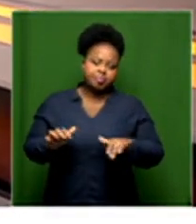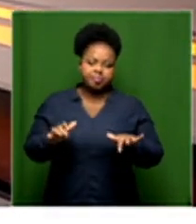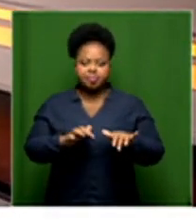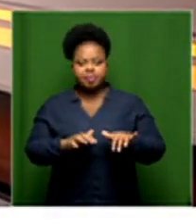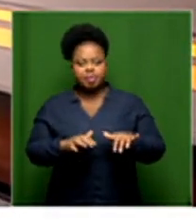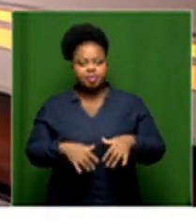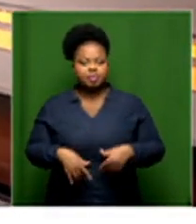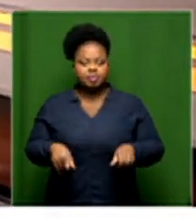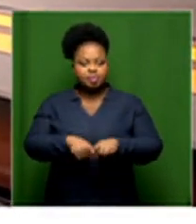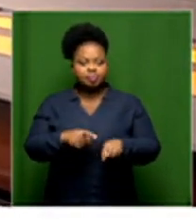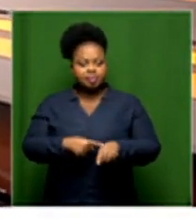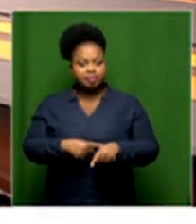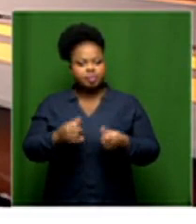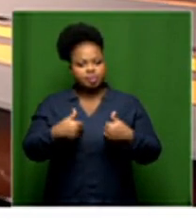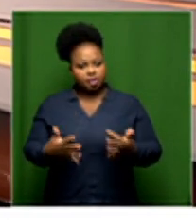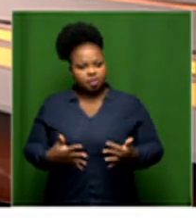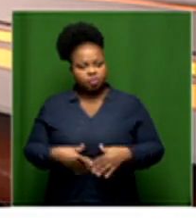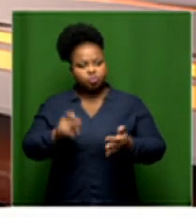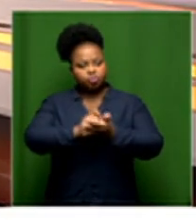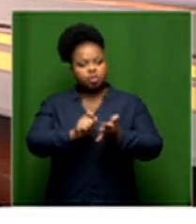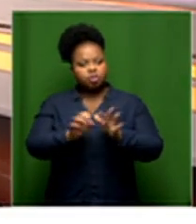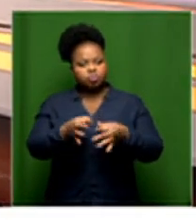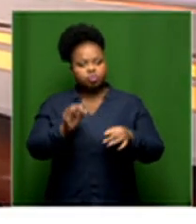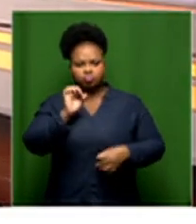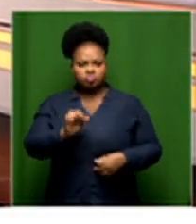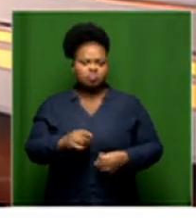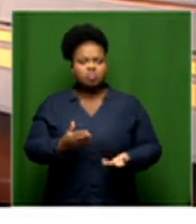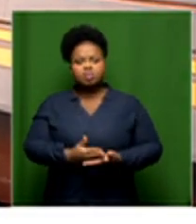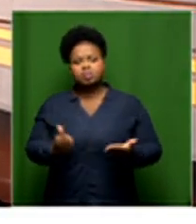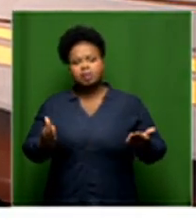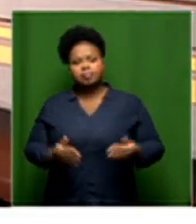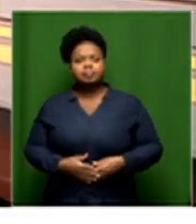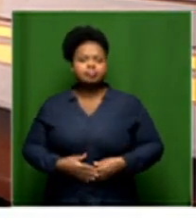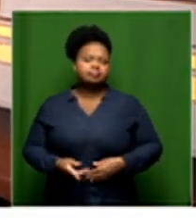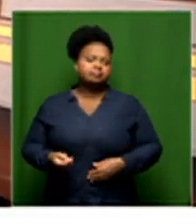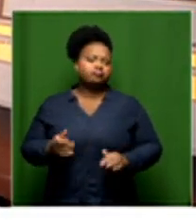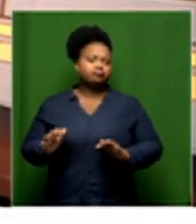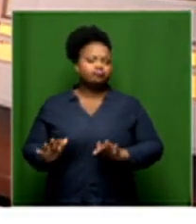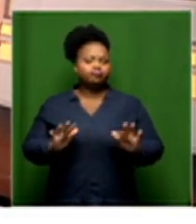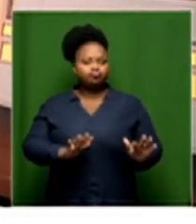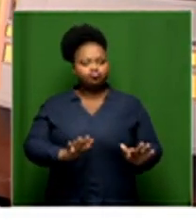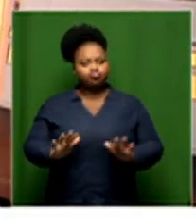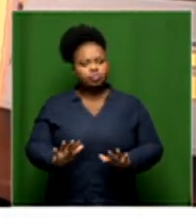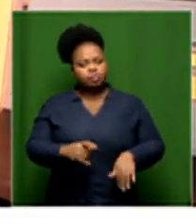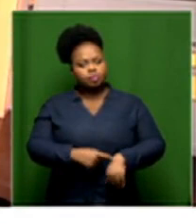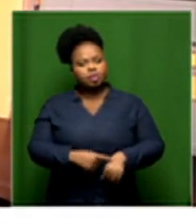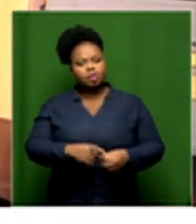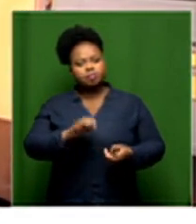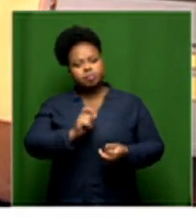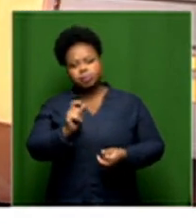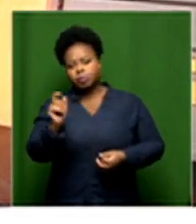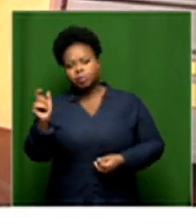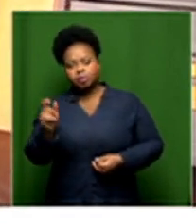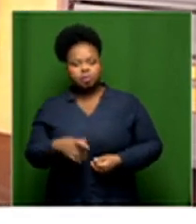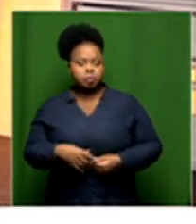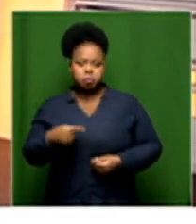and then they start jotting down their music or the lyrics. And some take a little bit of time to write their lyrics. So